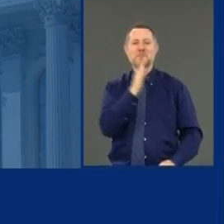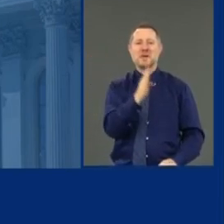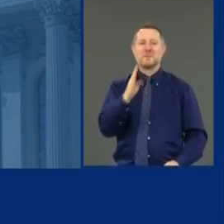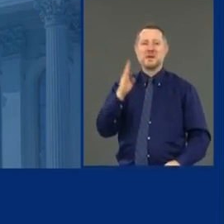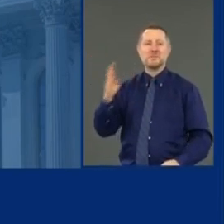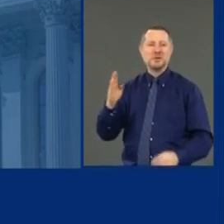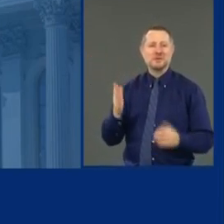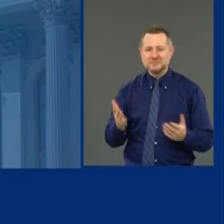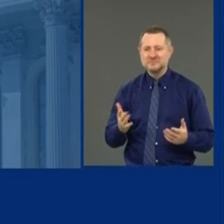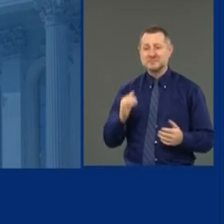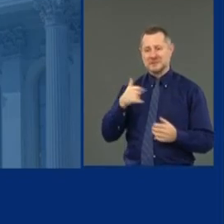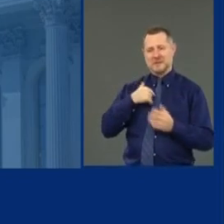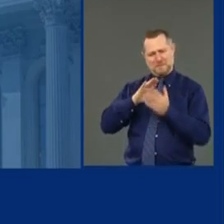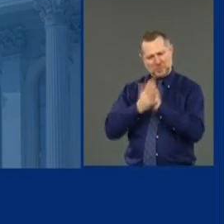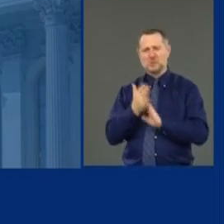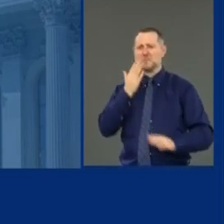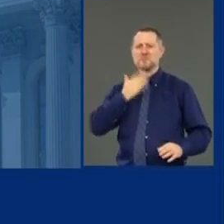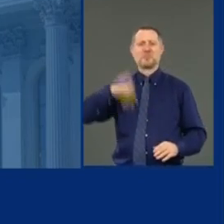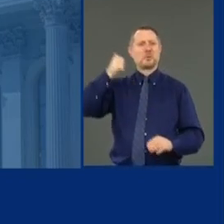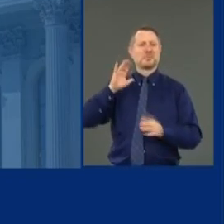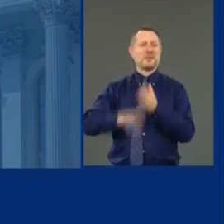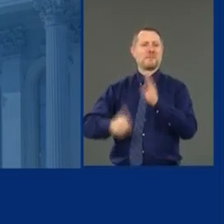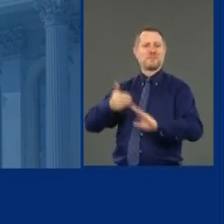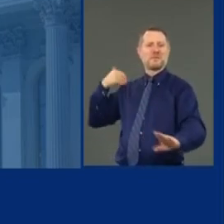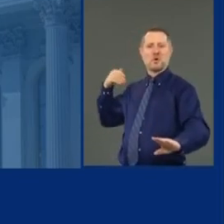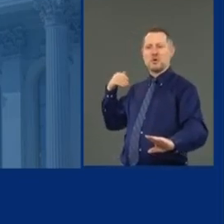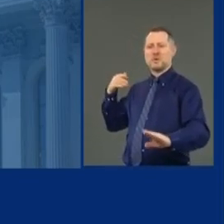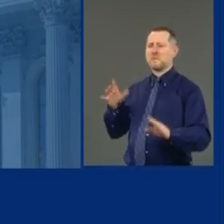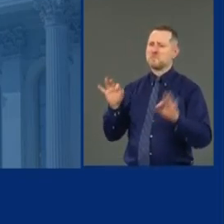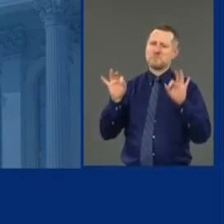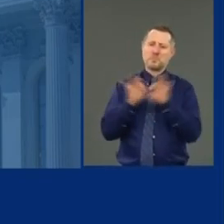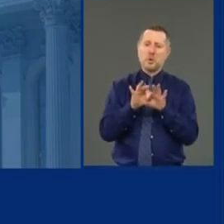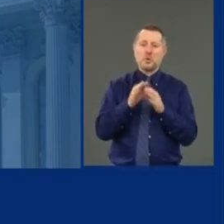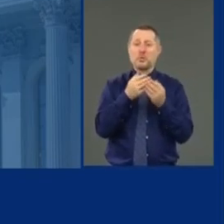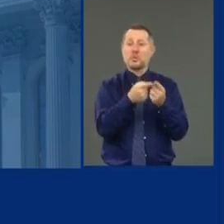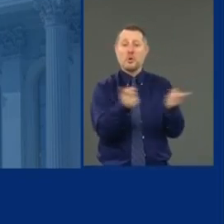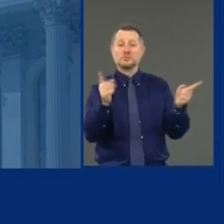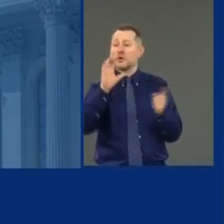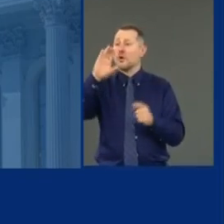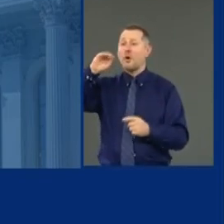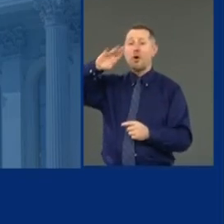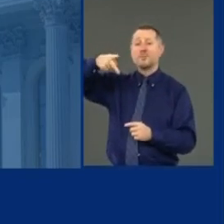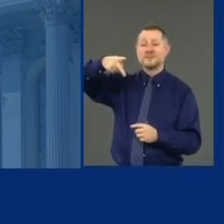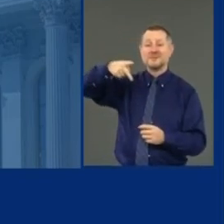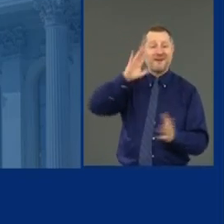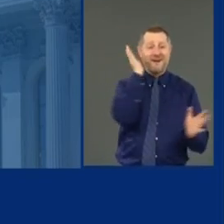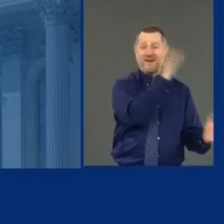to make sure that any of those corporations that took taxpayer money